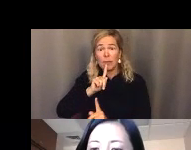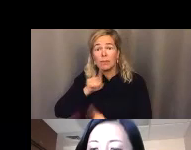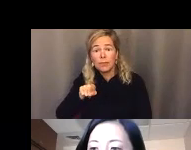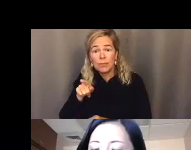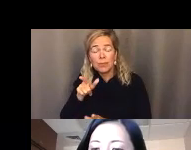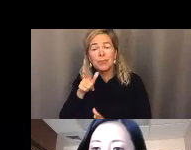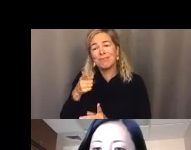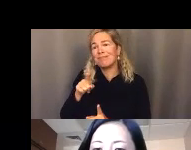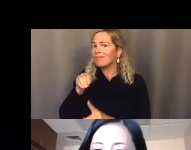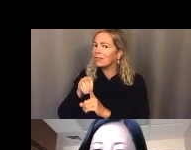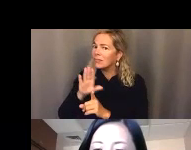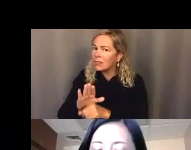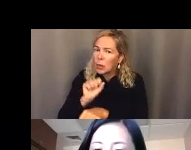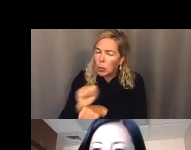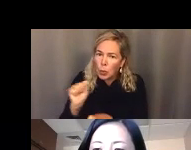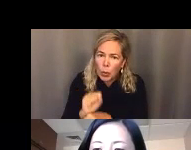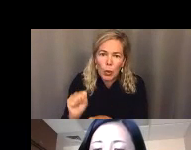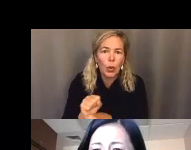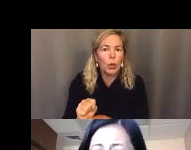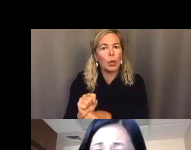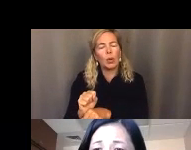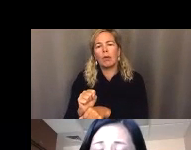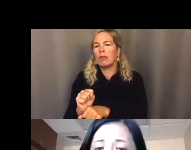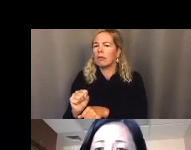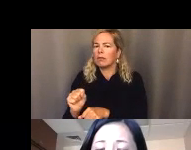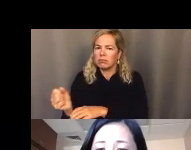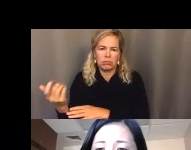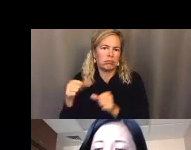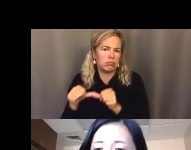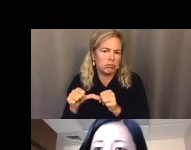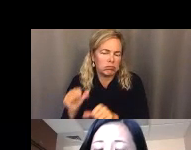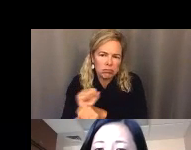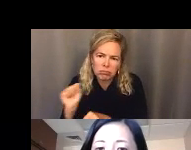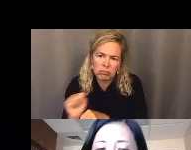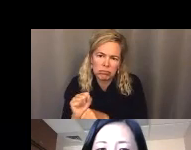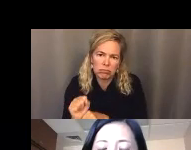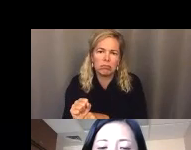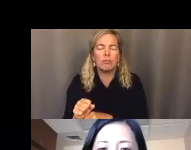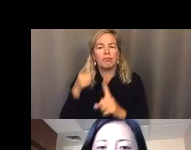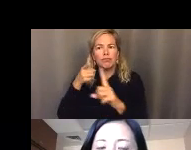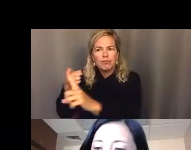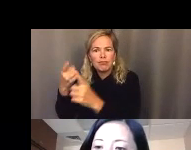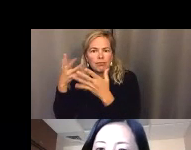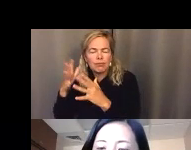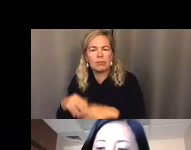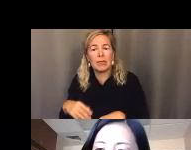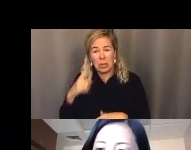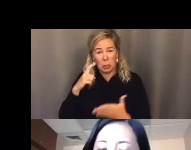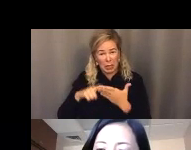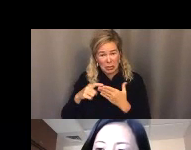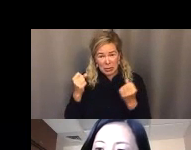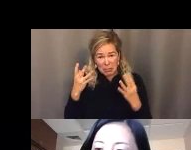productivity and/or their trajectory. And reminder again that 82% of our respondents were female, so these findings are really important to